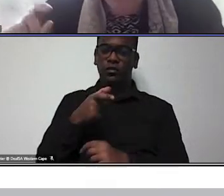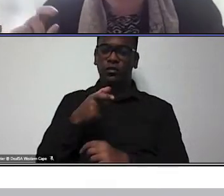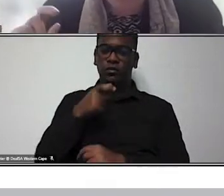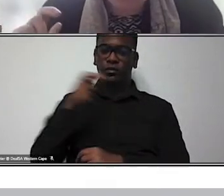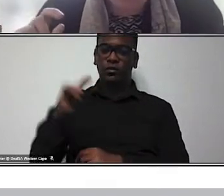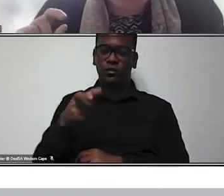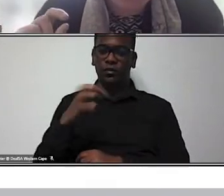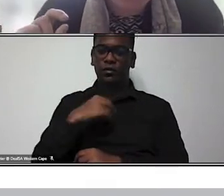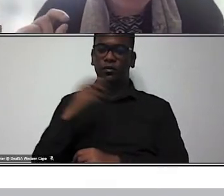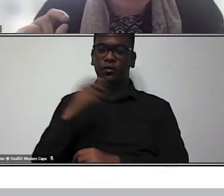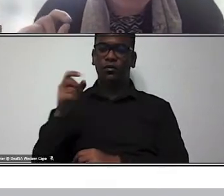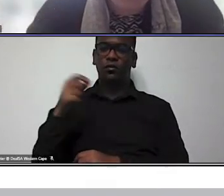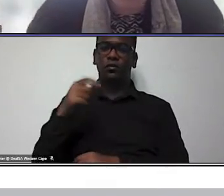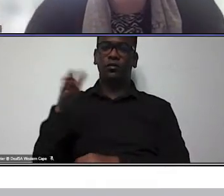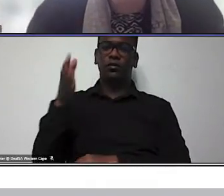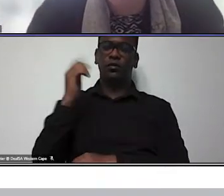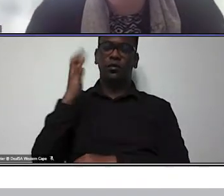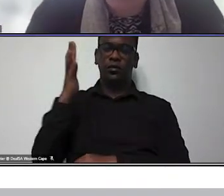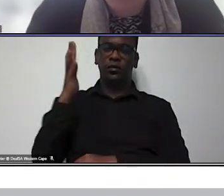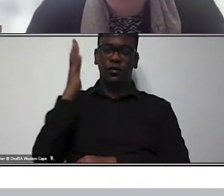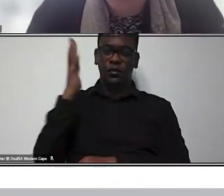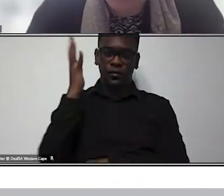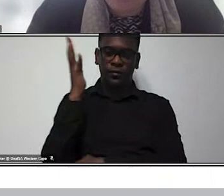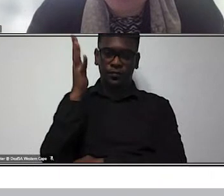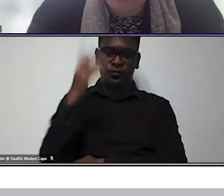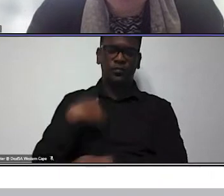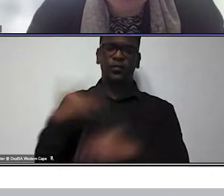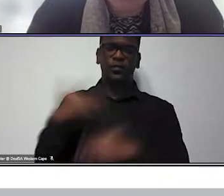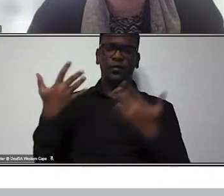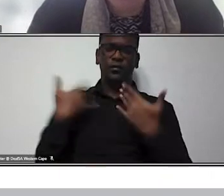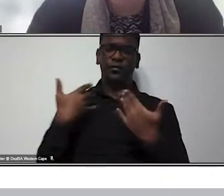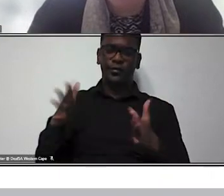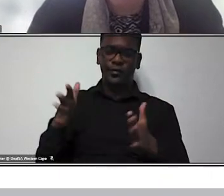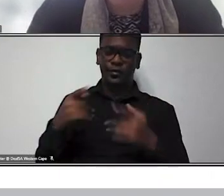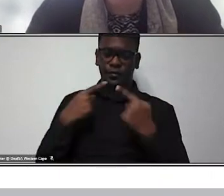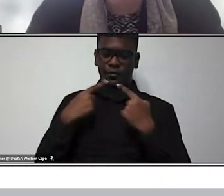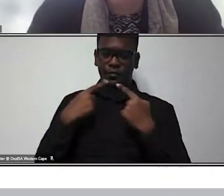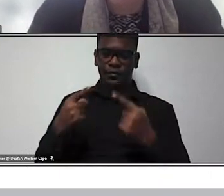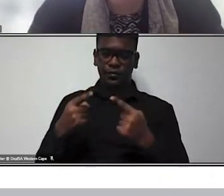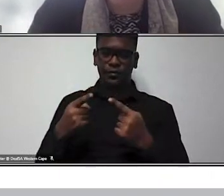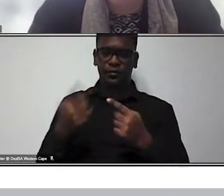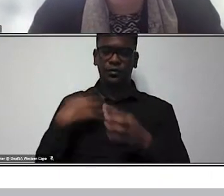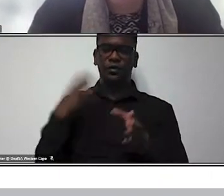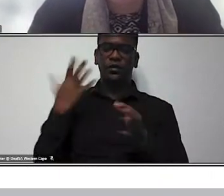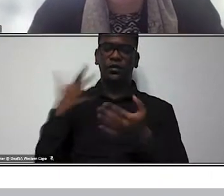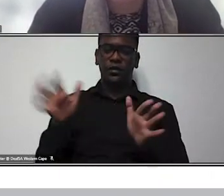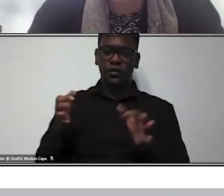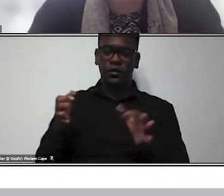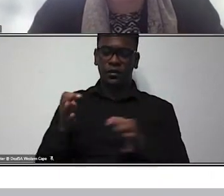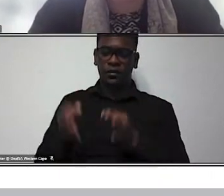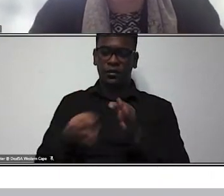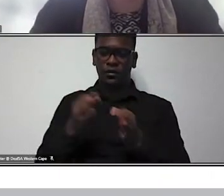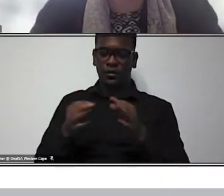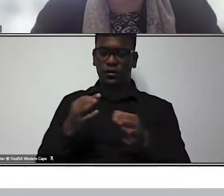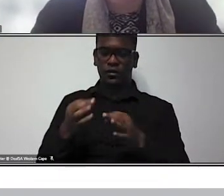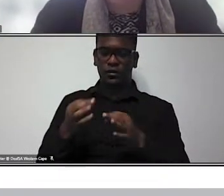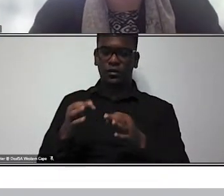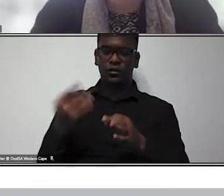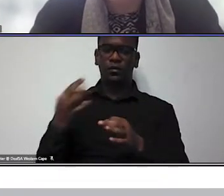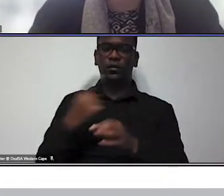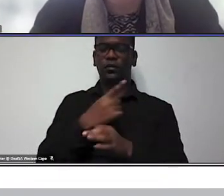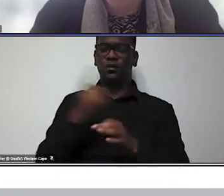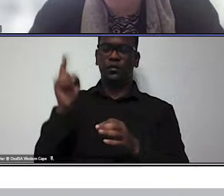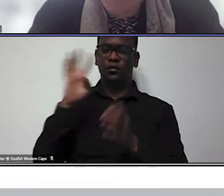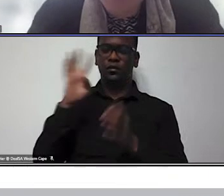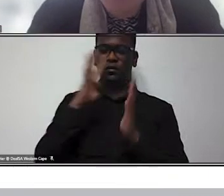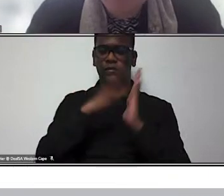presentation? Yes, I did. I did comment actually on that column. There was I explained what each and every